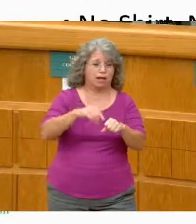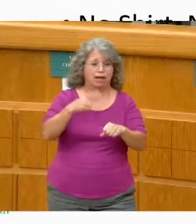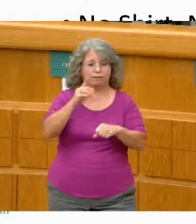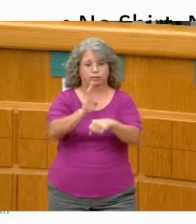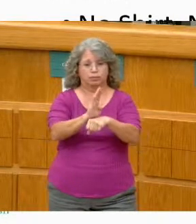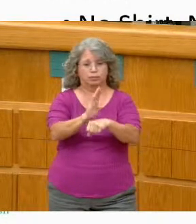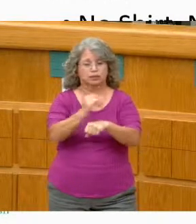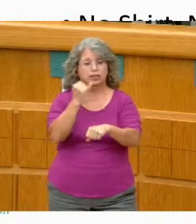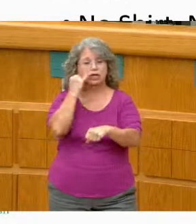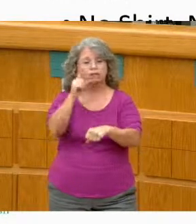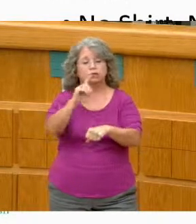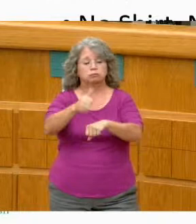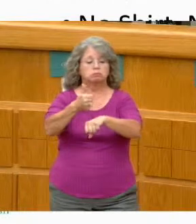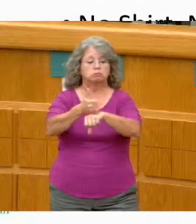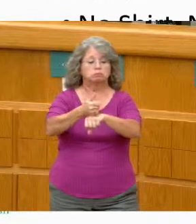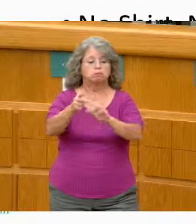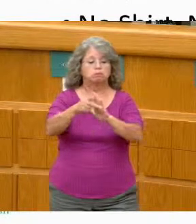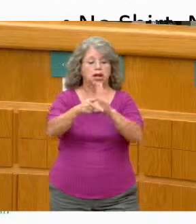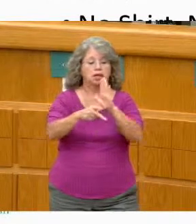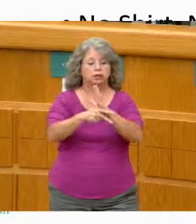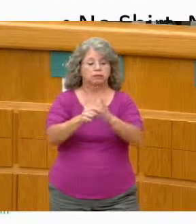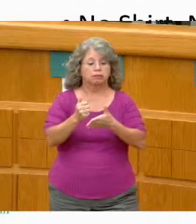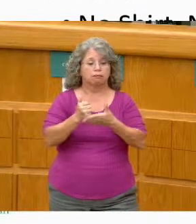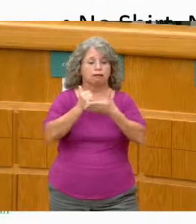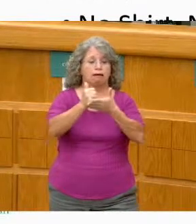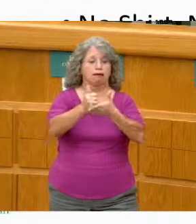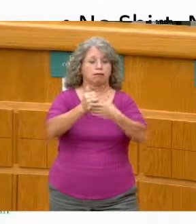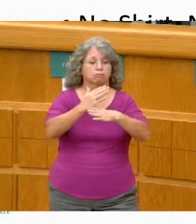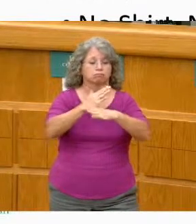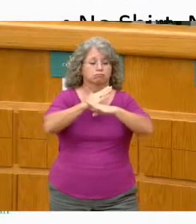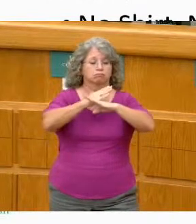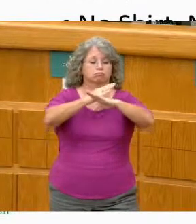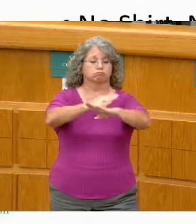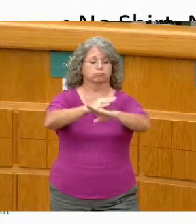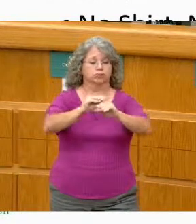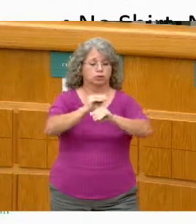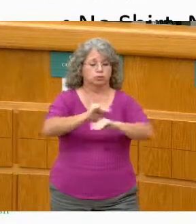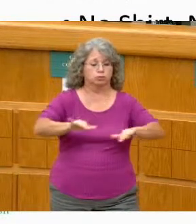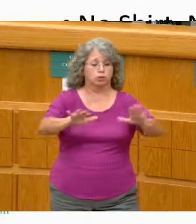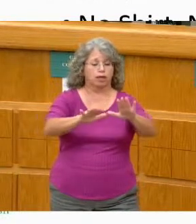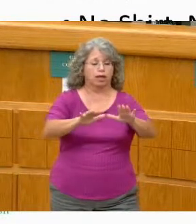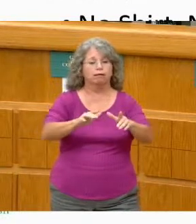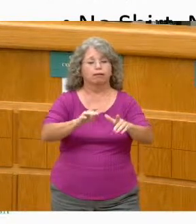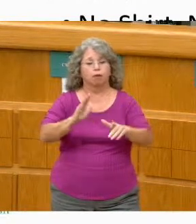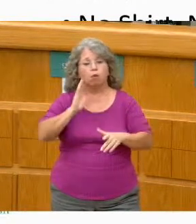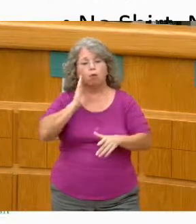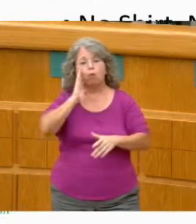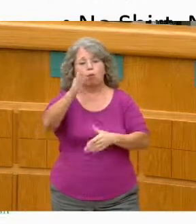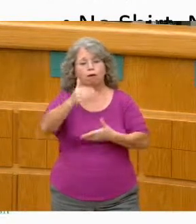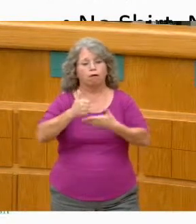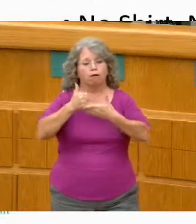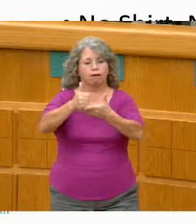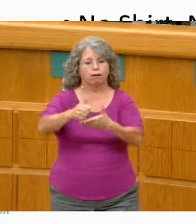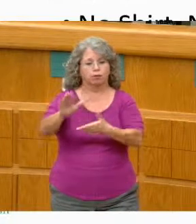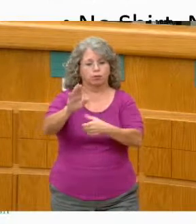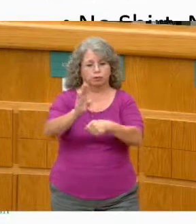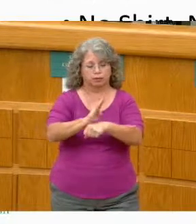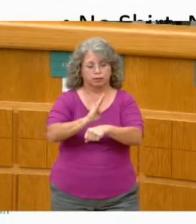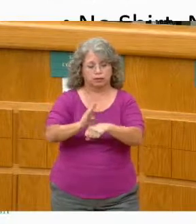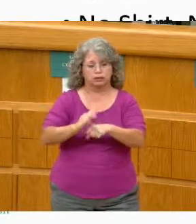So if you institute policies that help to stop the spread of COVID, you're helping your business ultimately. These are